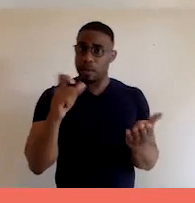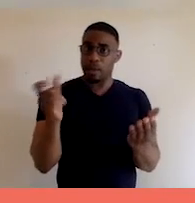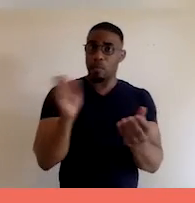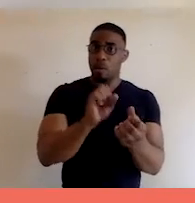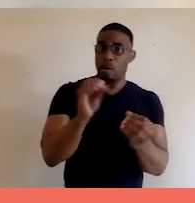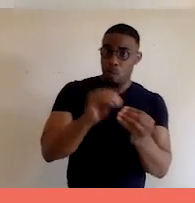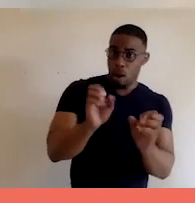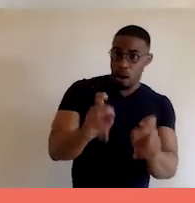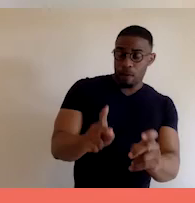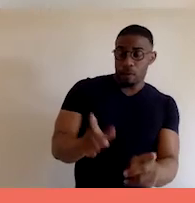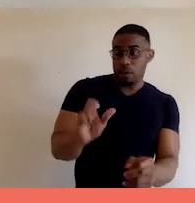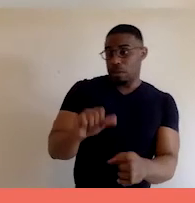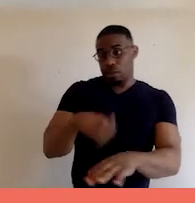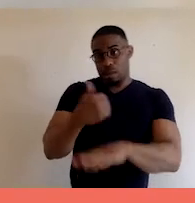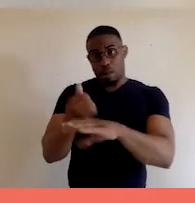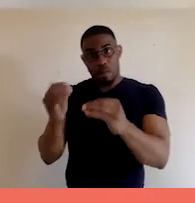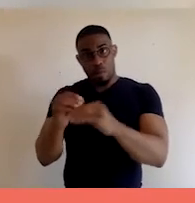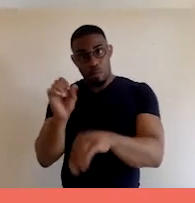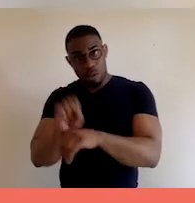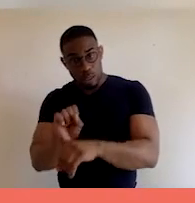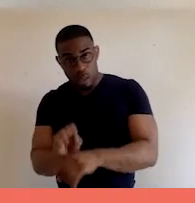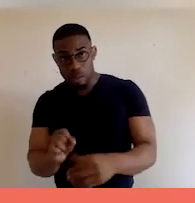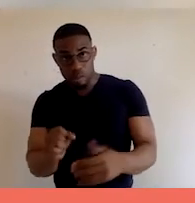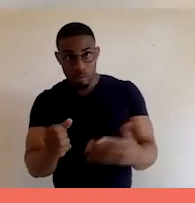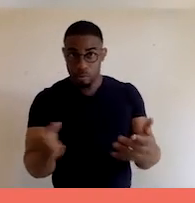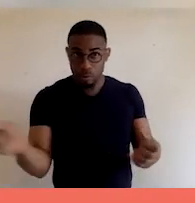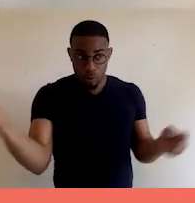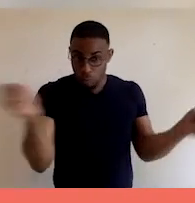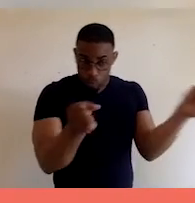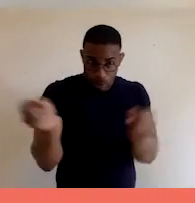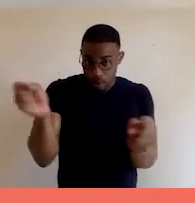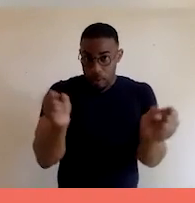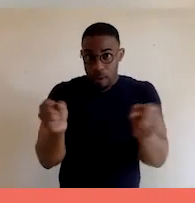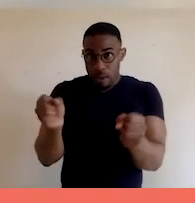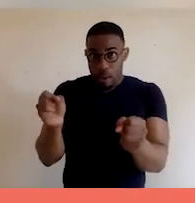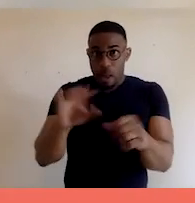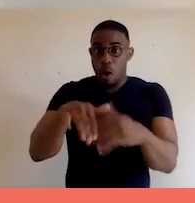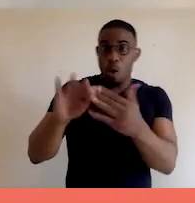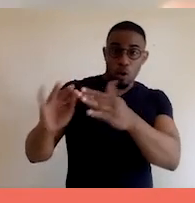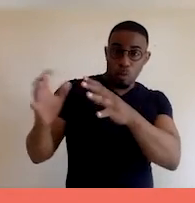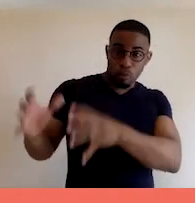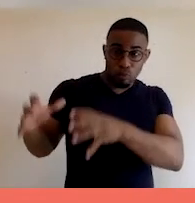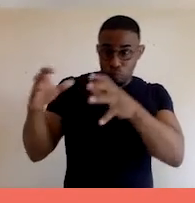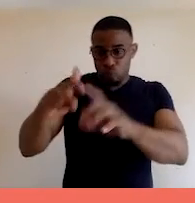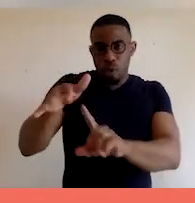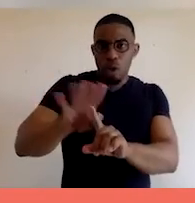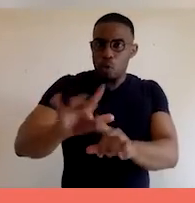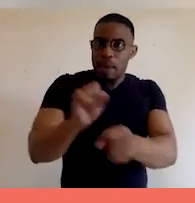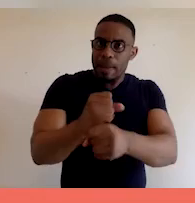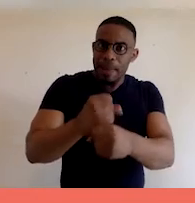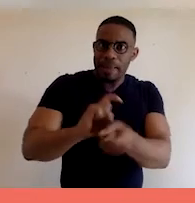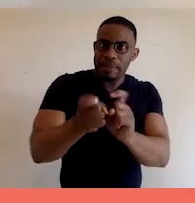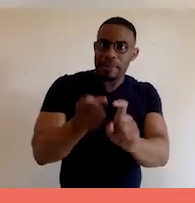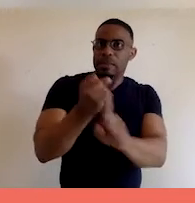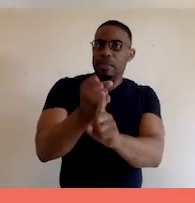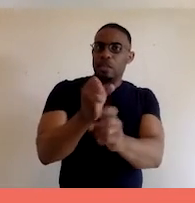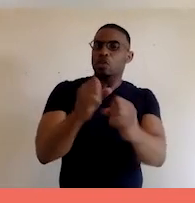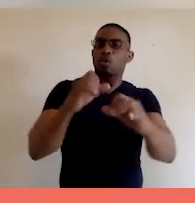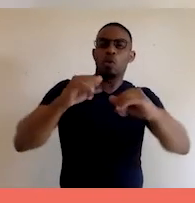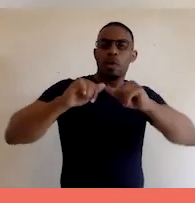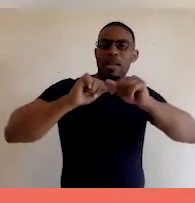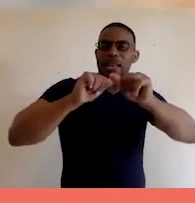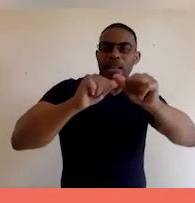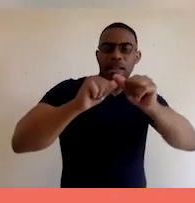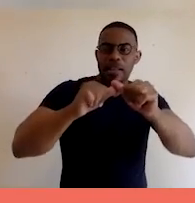to bring more opportunities. We need to bring more jobs. Bringing those things, and you bring your whole community around you, you can make change that is so